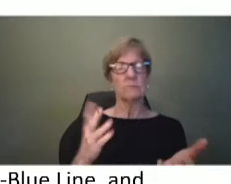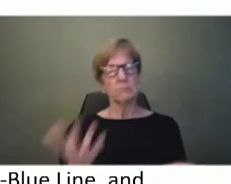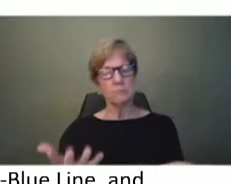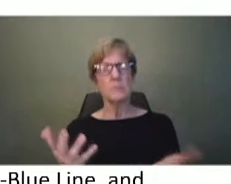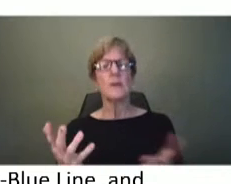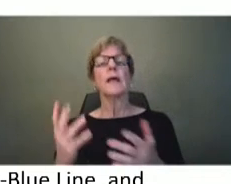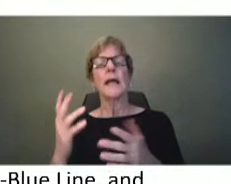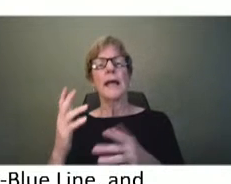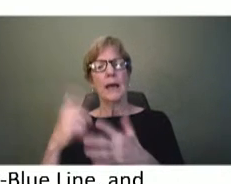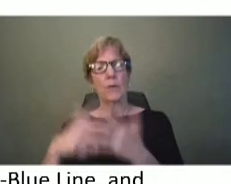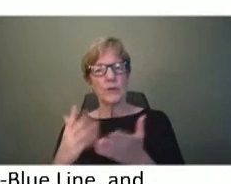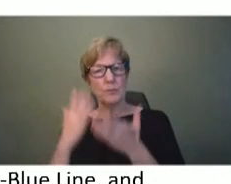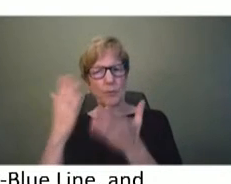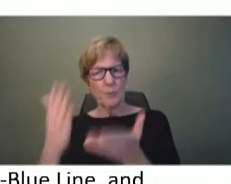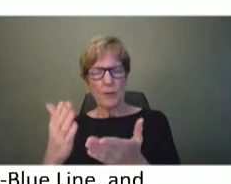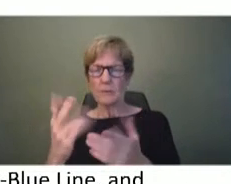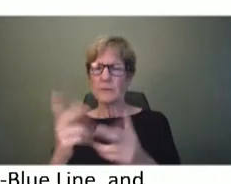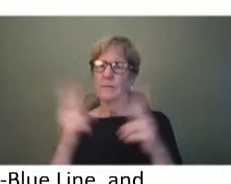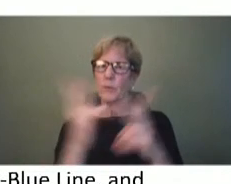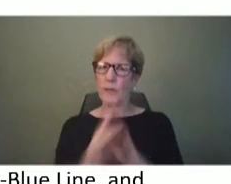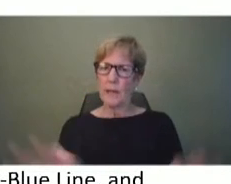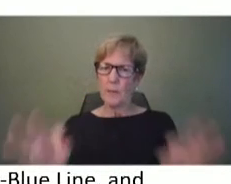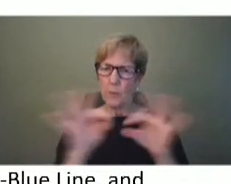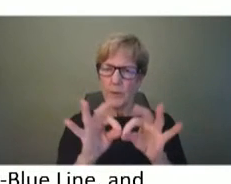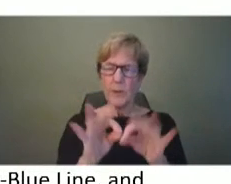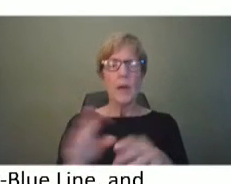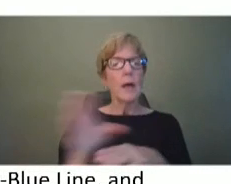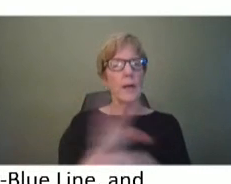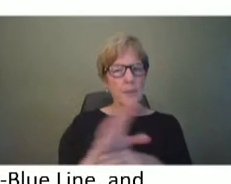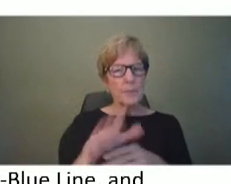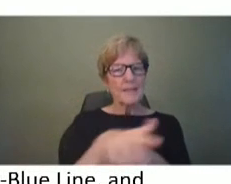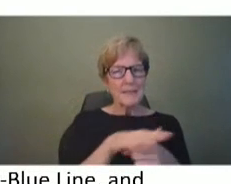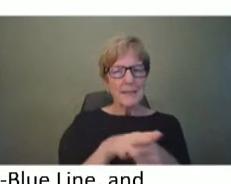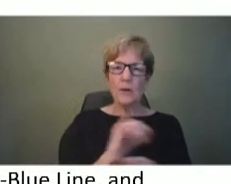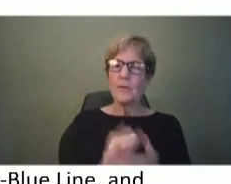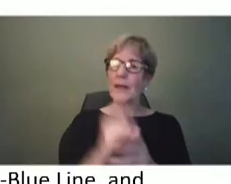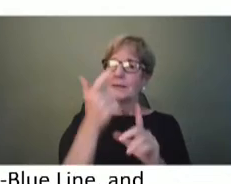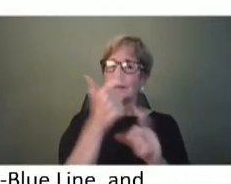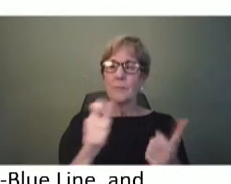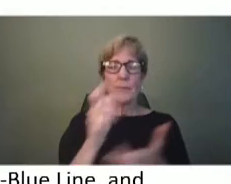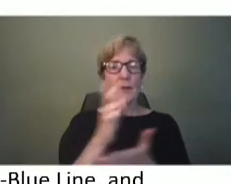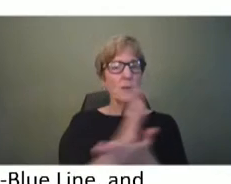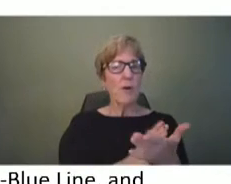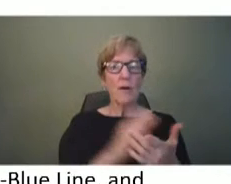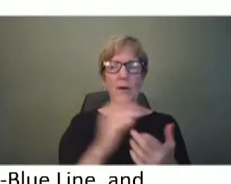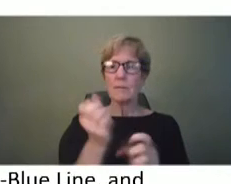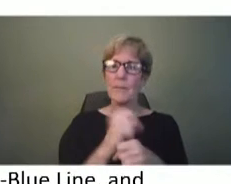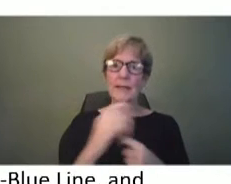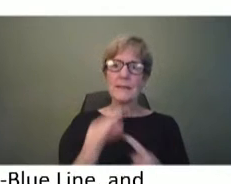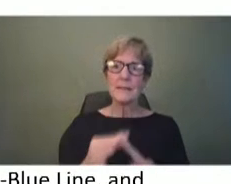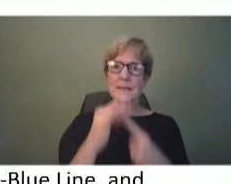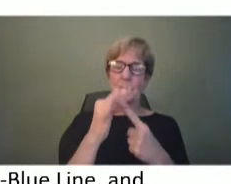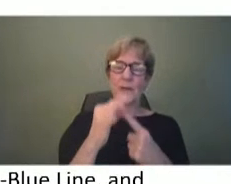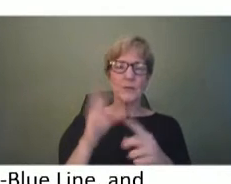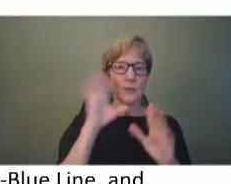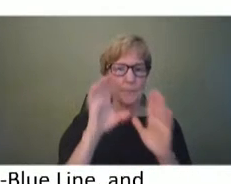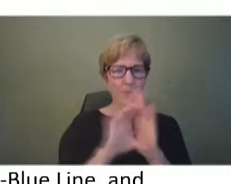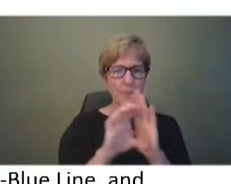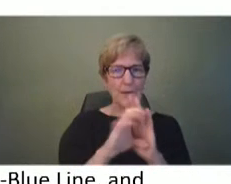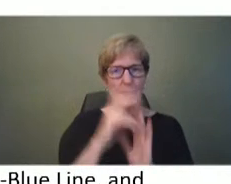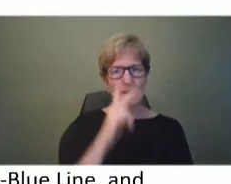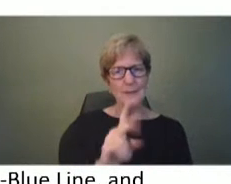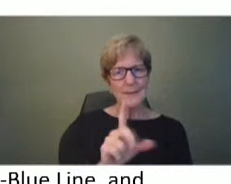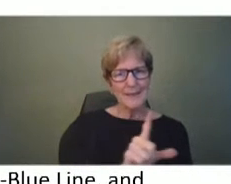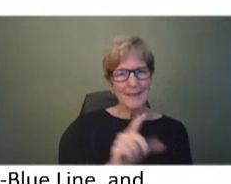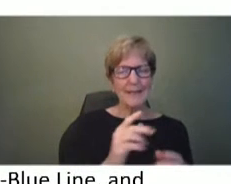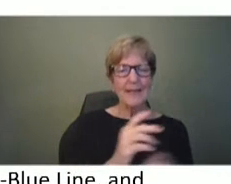here and just you know with our business district um that's a big part of what makes the neigh special some of the images on the the bottom left there just you know the nice tree